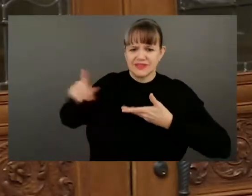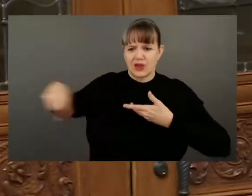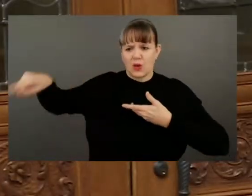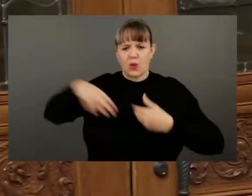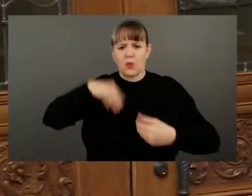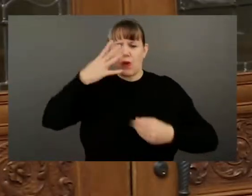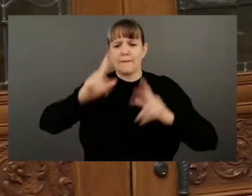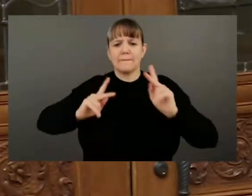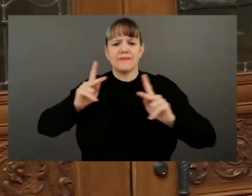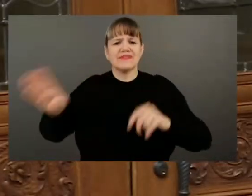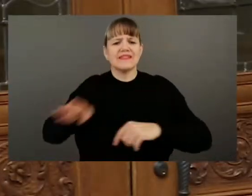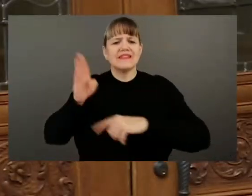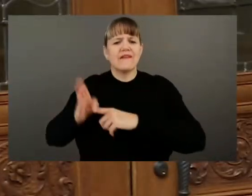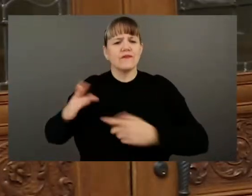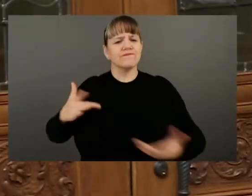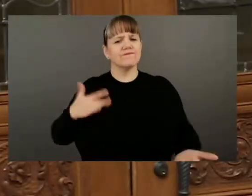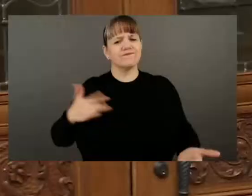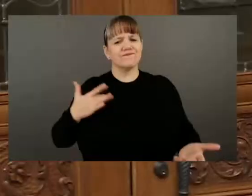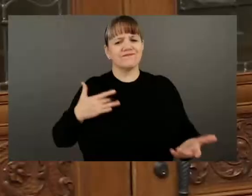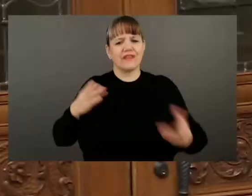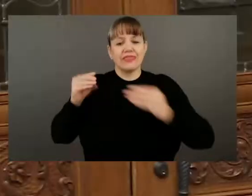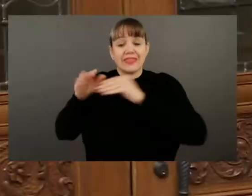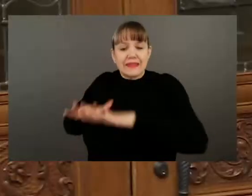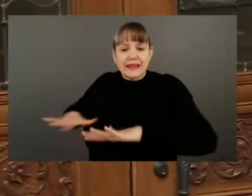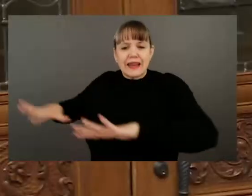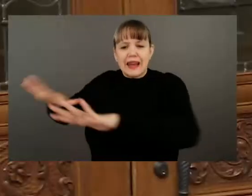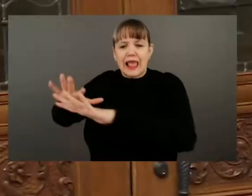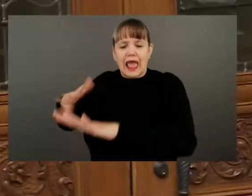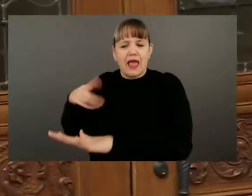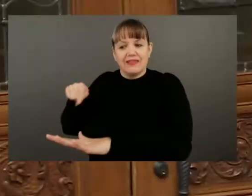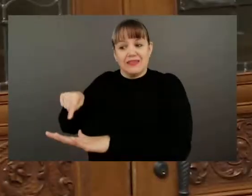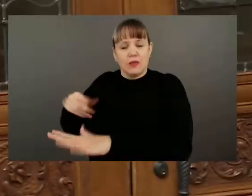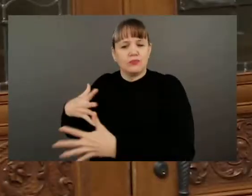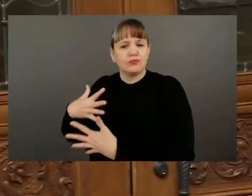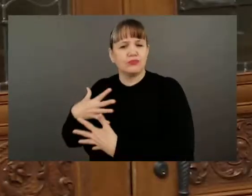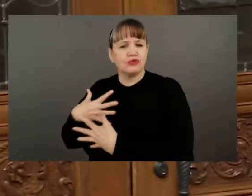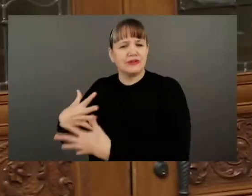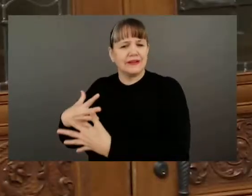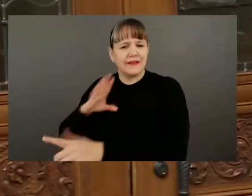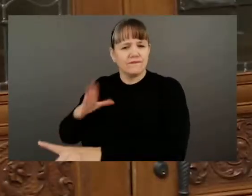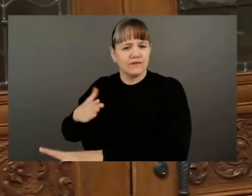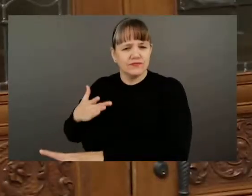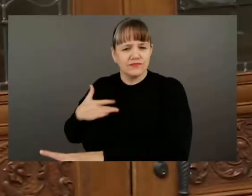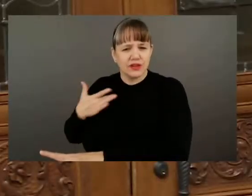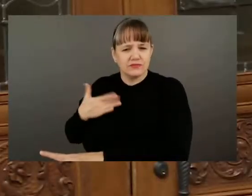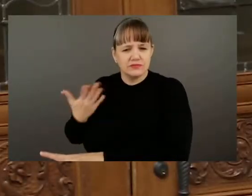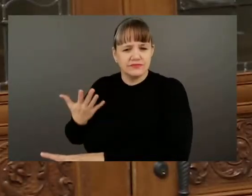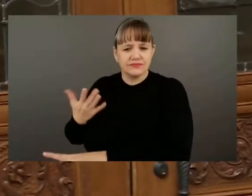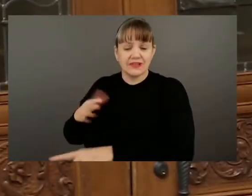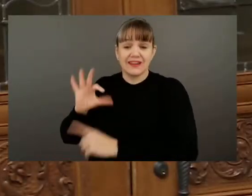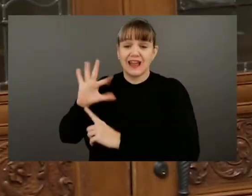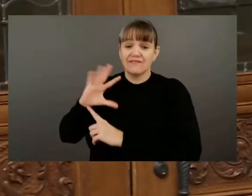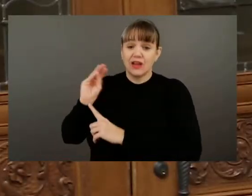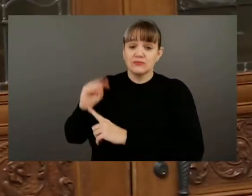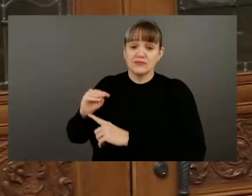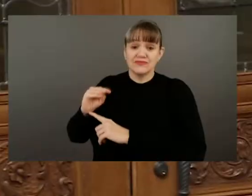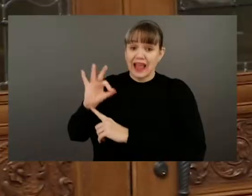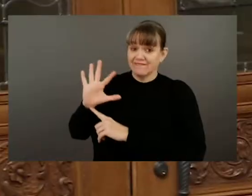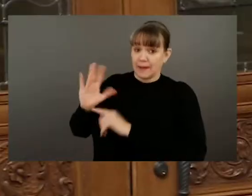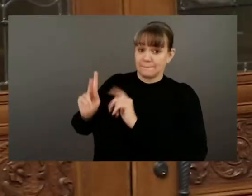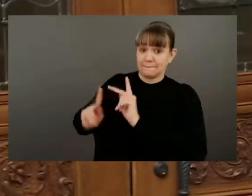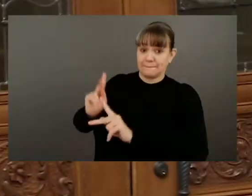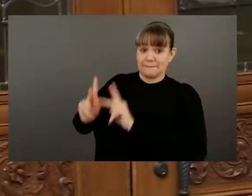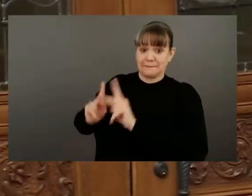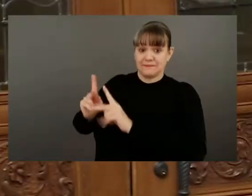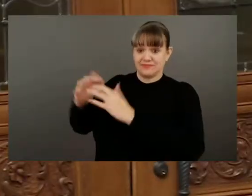There are, by my count, about 95 human receptors on the floor of this chamber. If a company was flaring methane in the harbour outside our window,